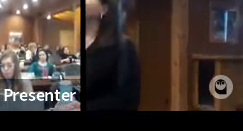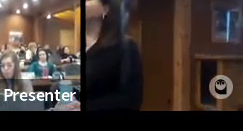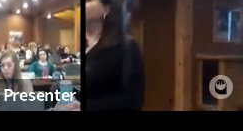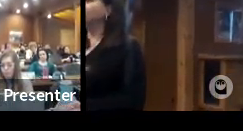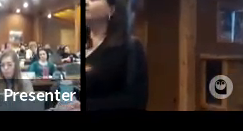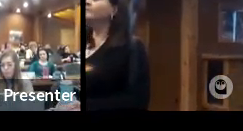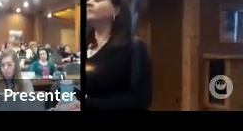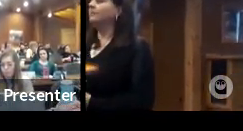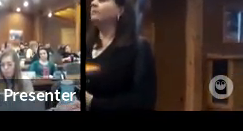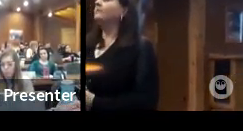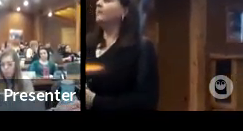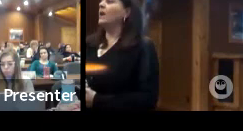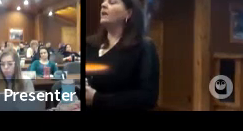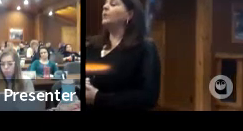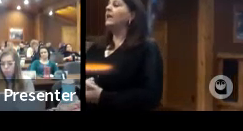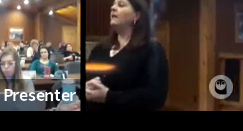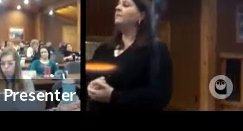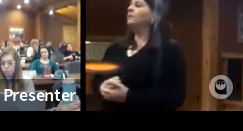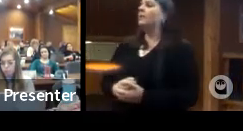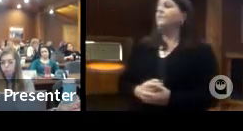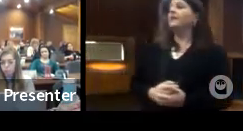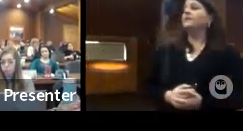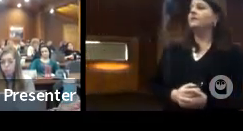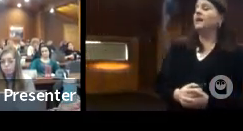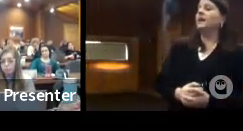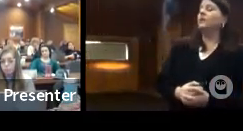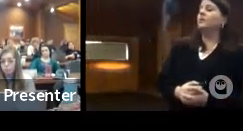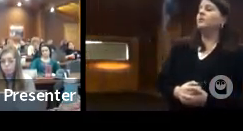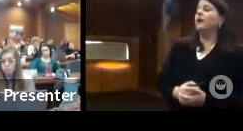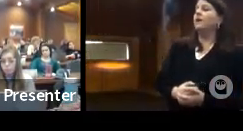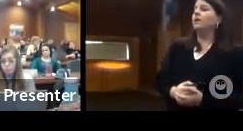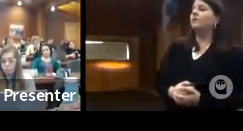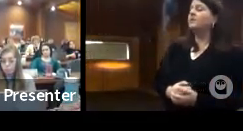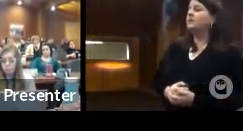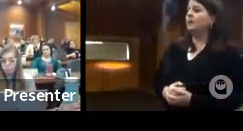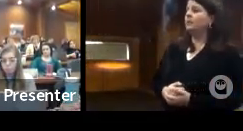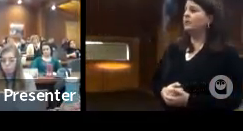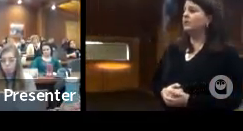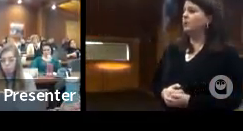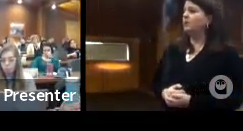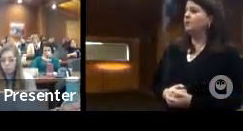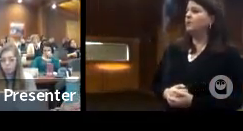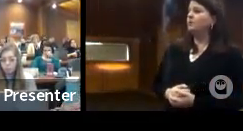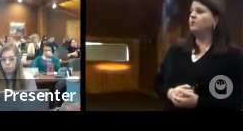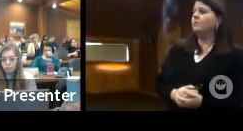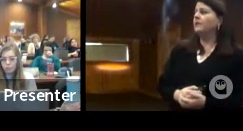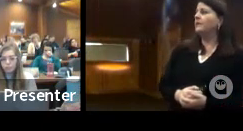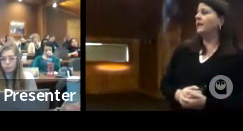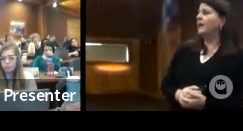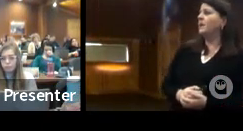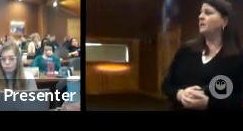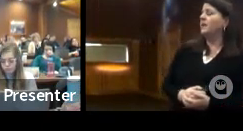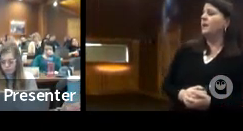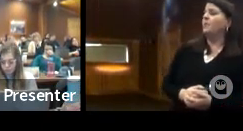in certain leading cases. Right. We have a lot of cases that could go to trial, and our victim isn't able to participate due to their own trauma